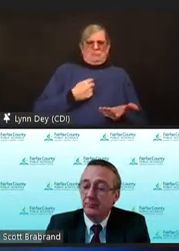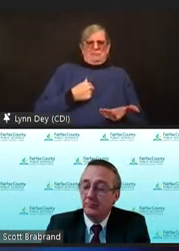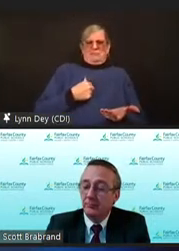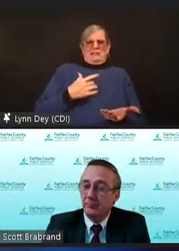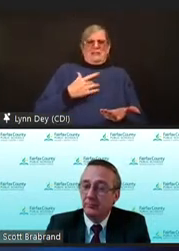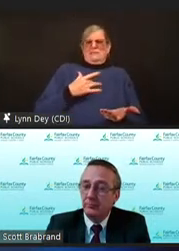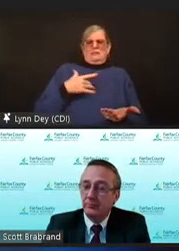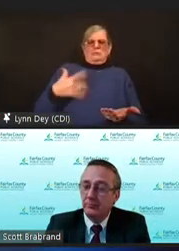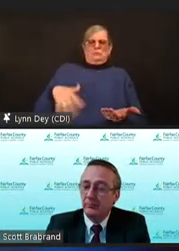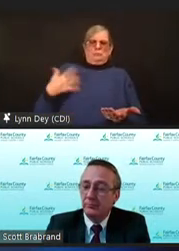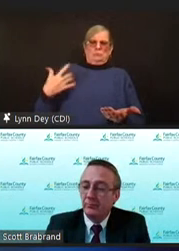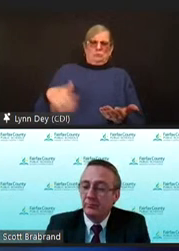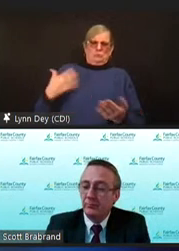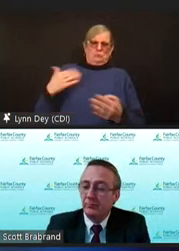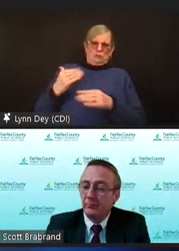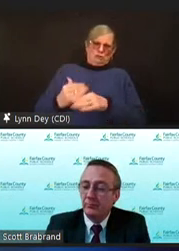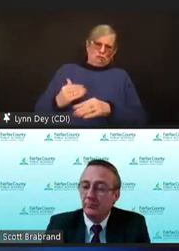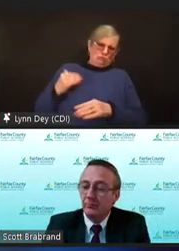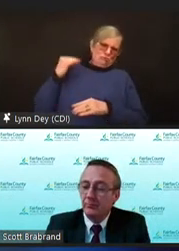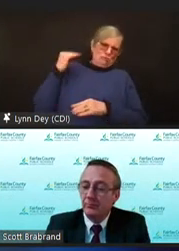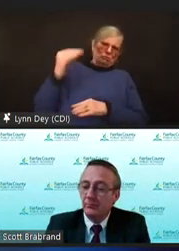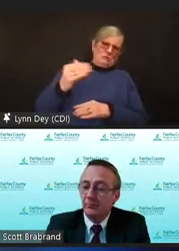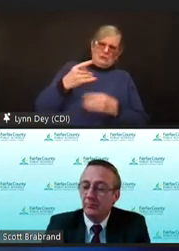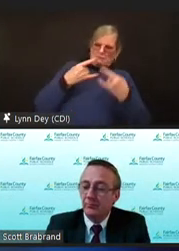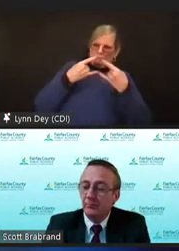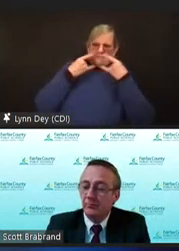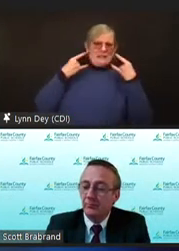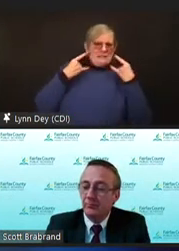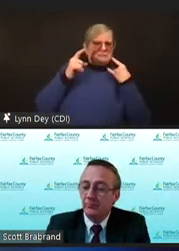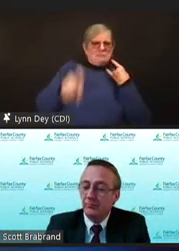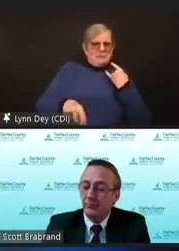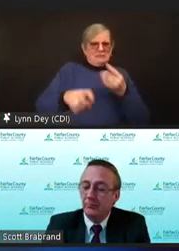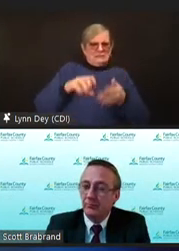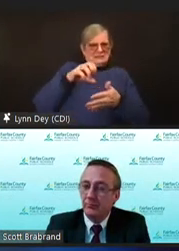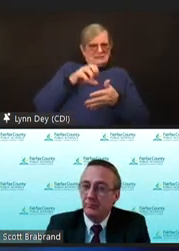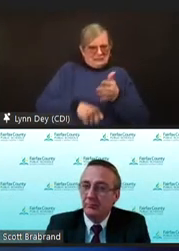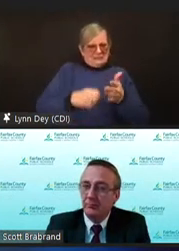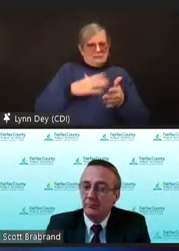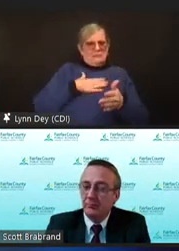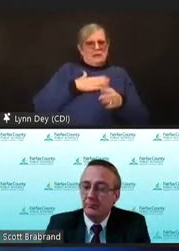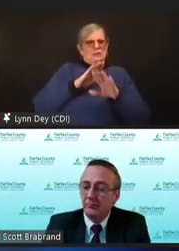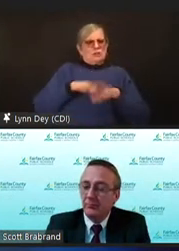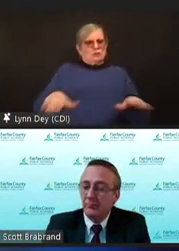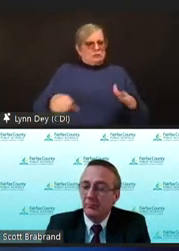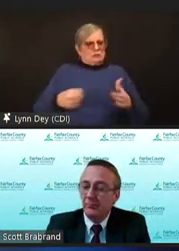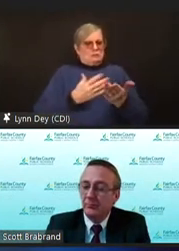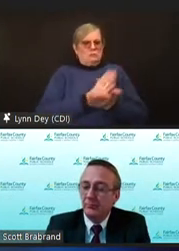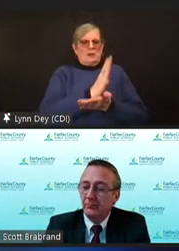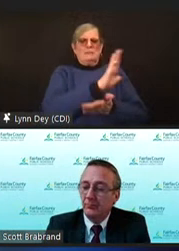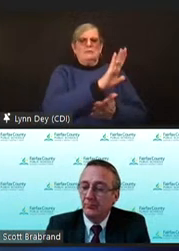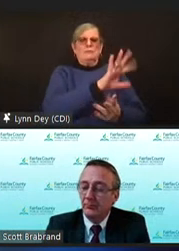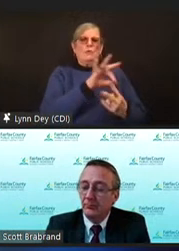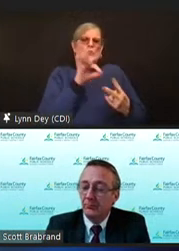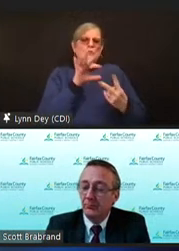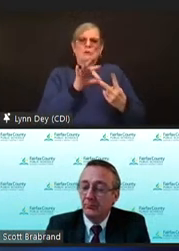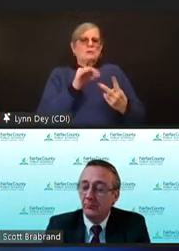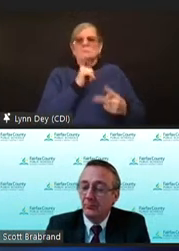this mandate for masks. You're taking our kids' right to choose. And I don't feel that is right. I don't feel that is correct, you know?